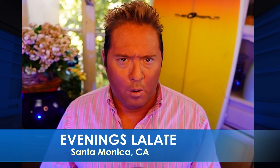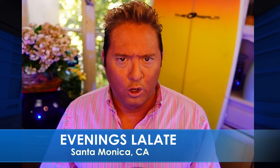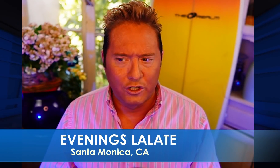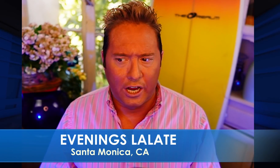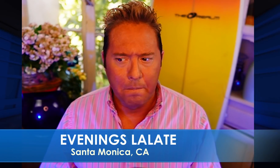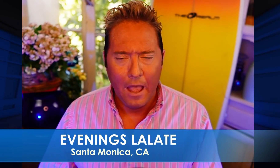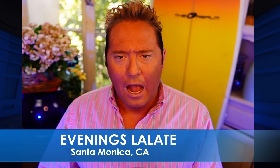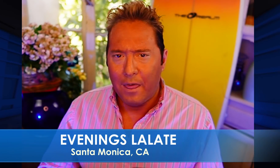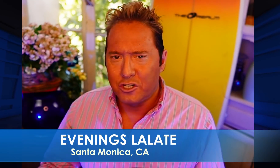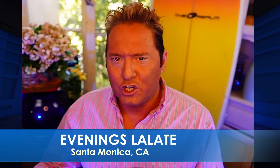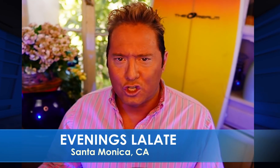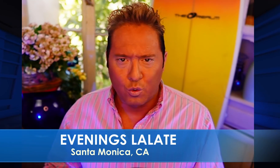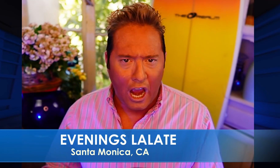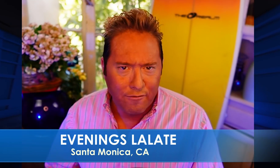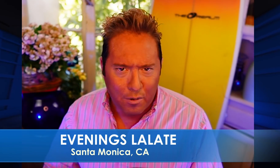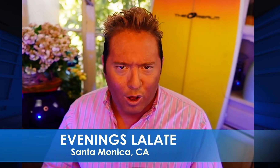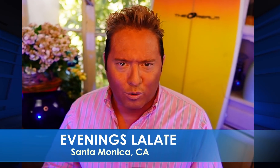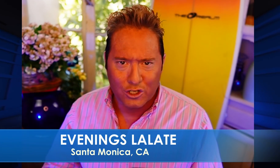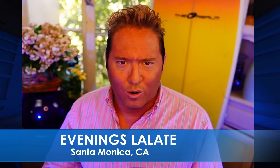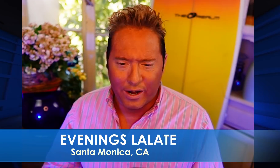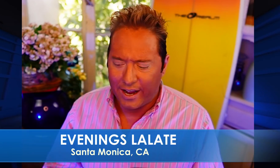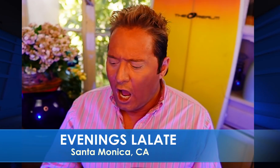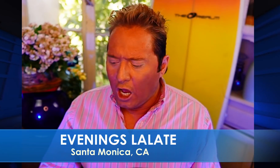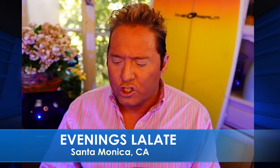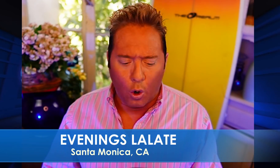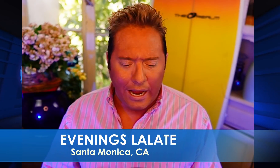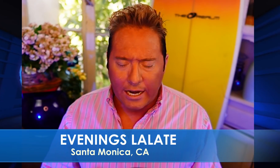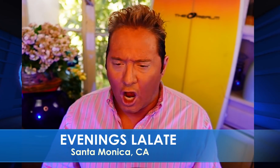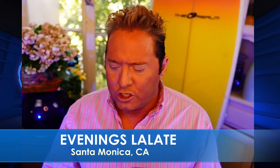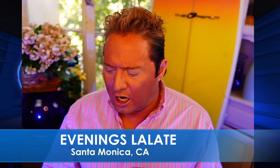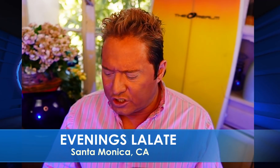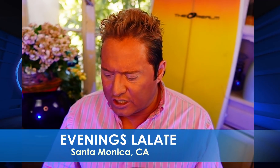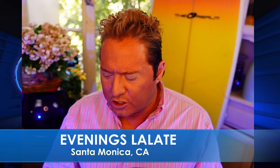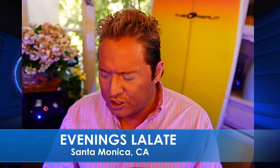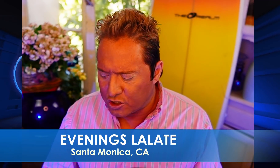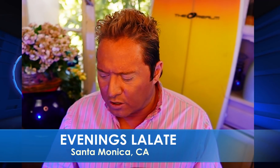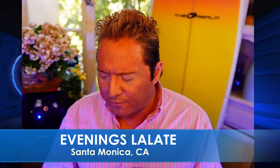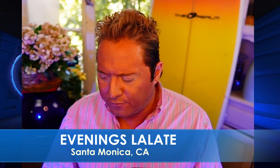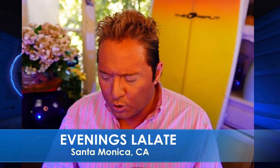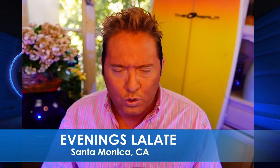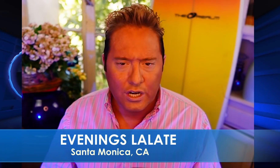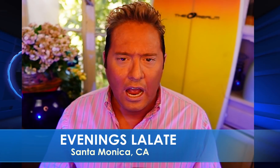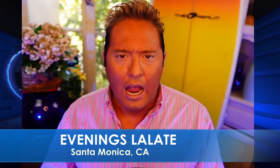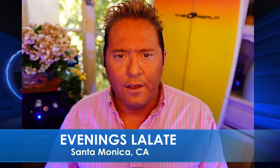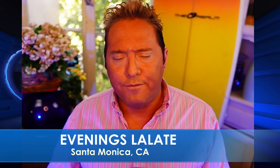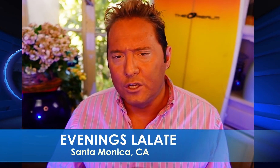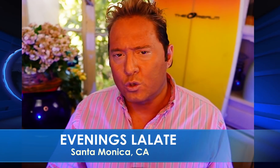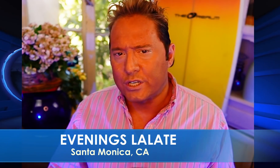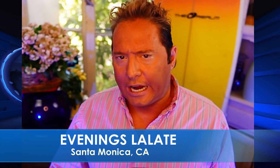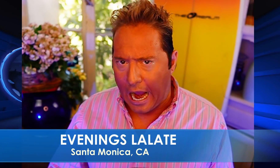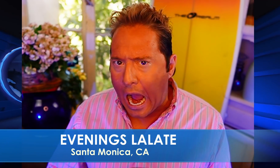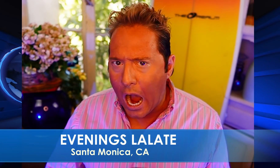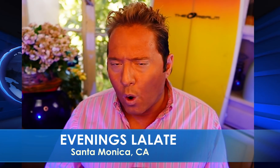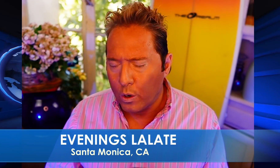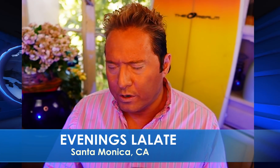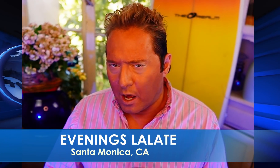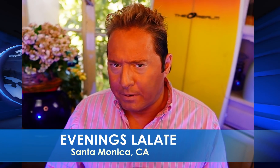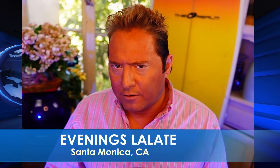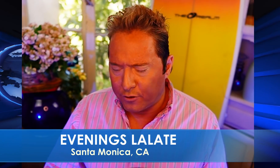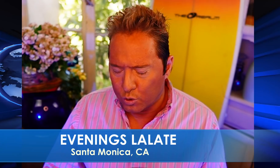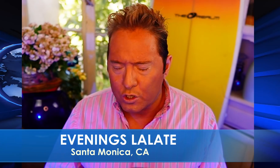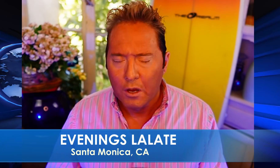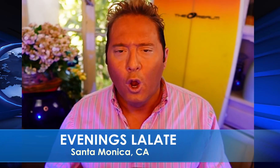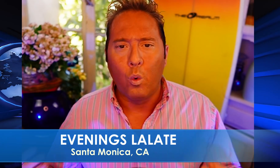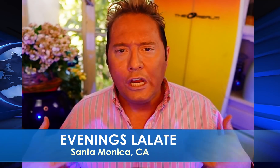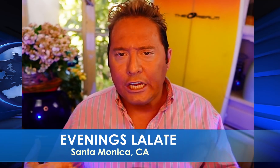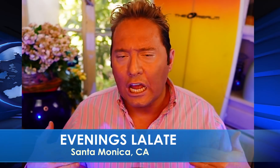between now and Memorial Day. And then she says, we have progress already. So I just think she's sort of confused. If this was a cow, we would